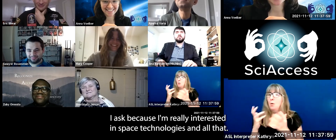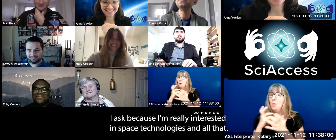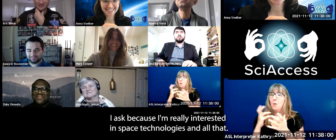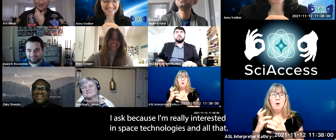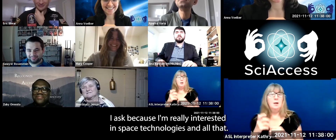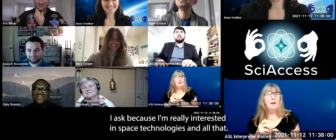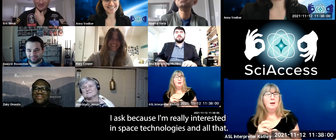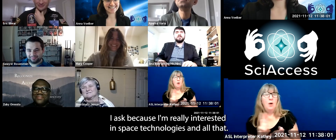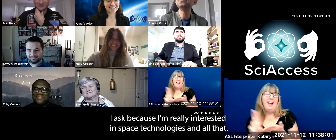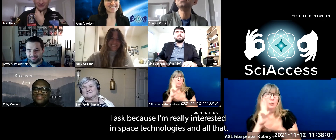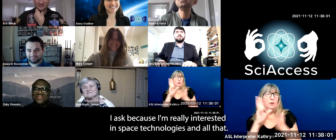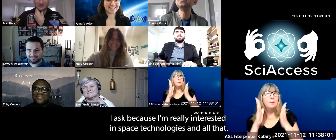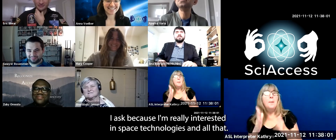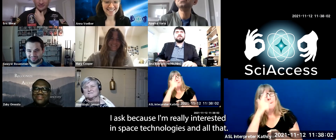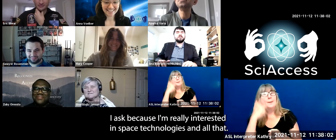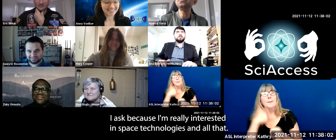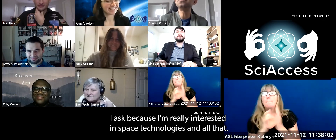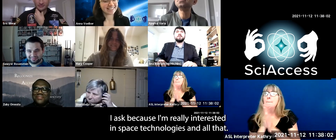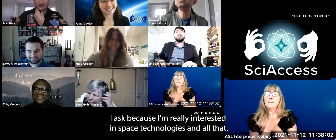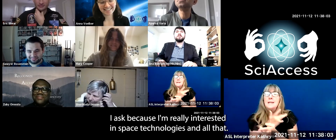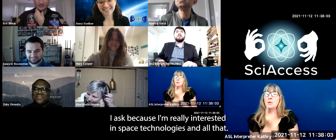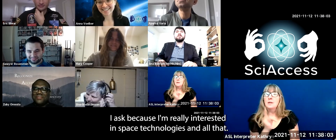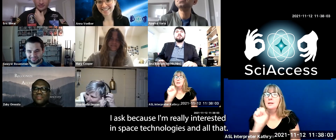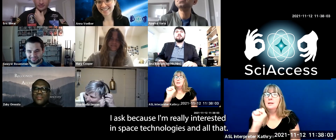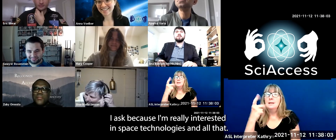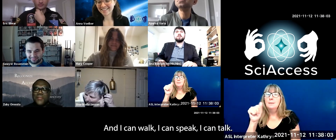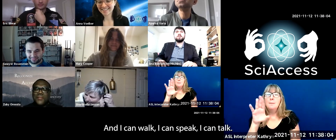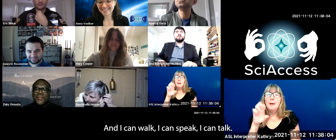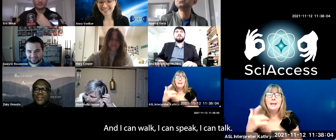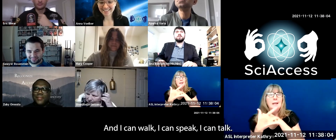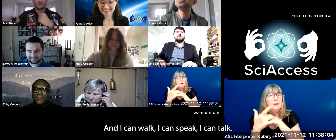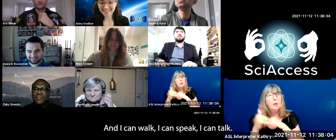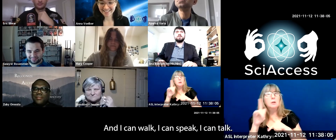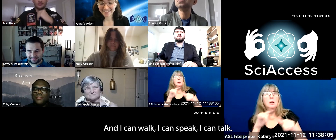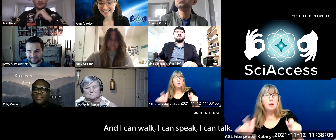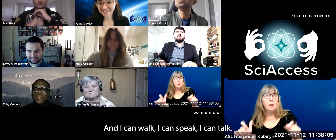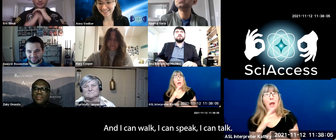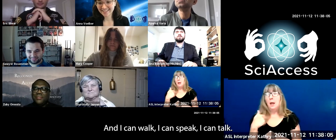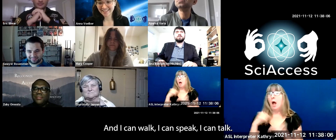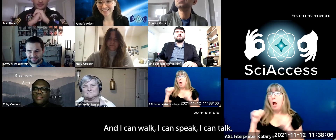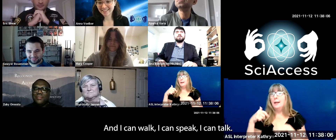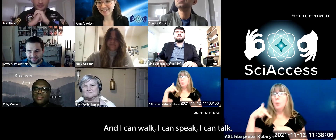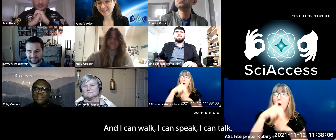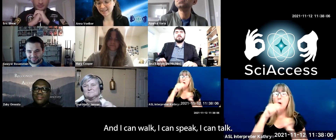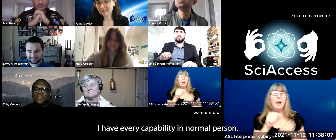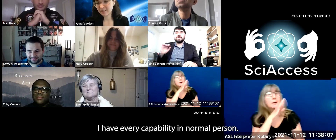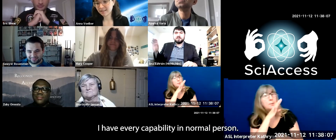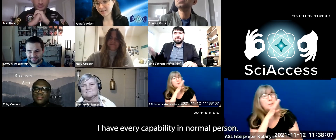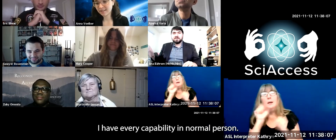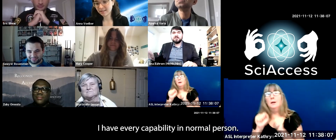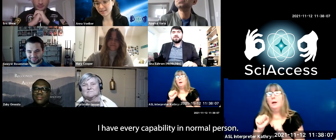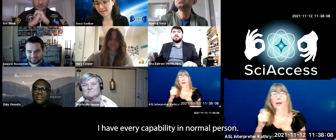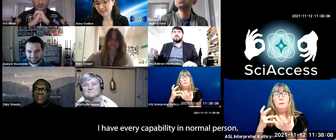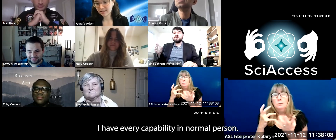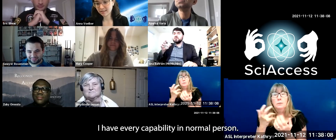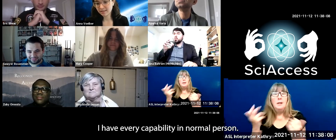ISS, because I'm really interested in space technologies and all that. And I can walk, I can speak, I can talk. I have